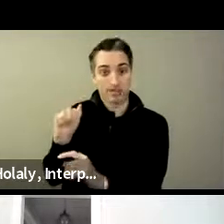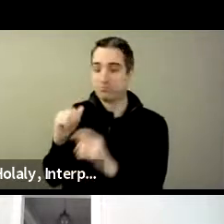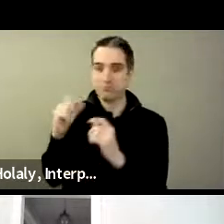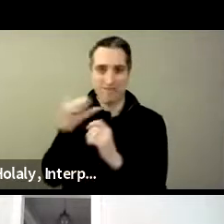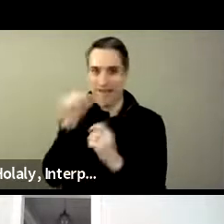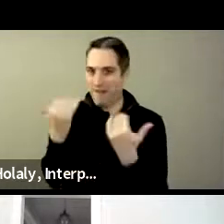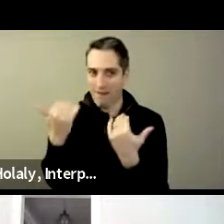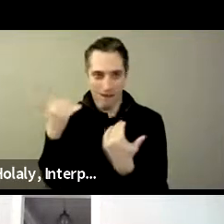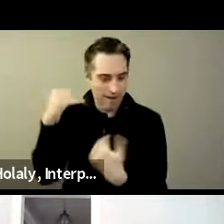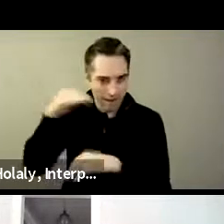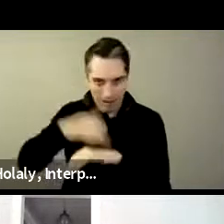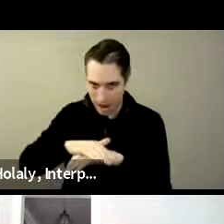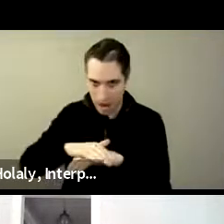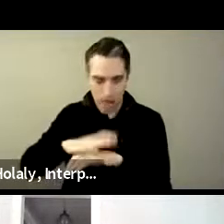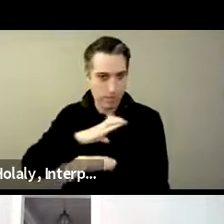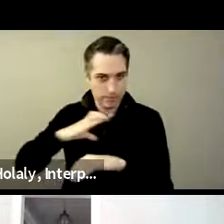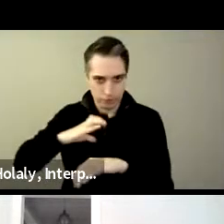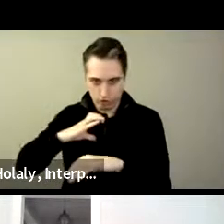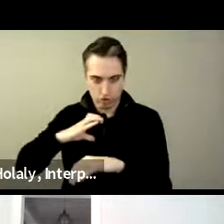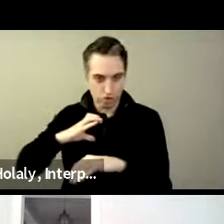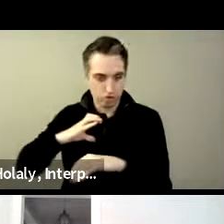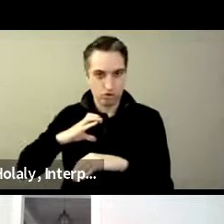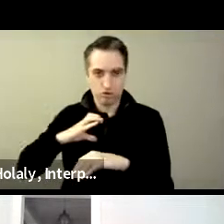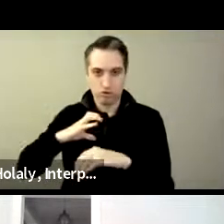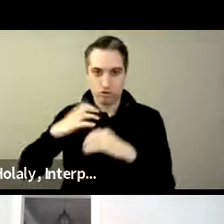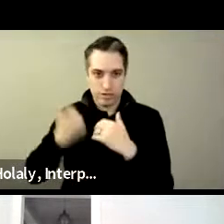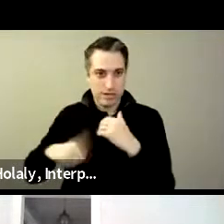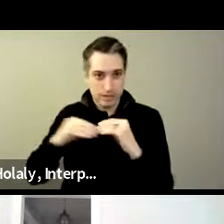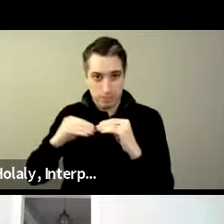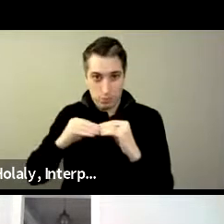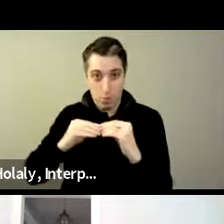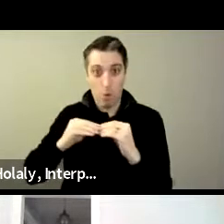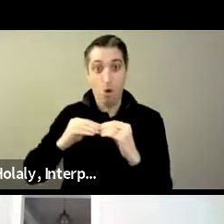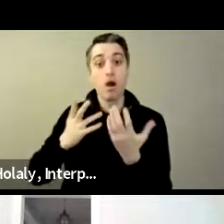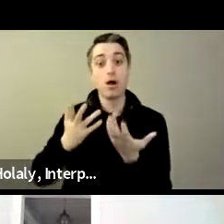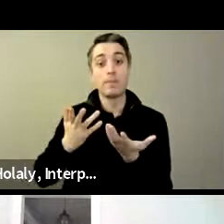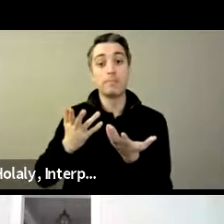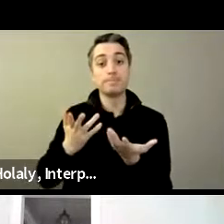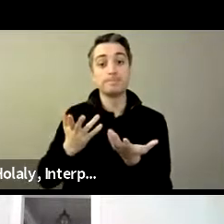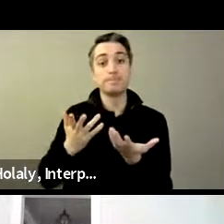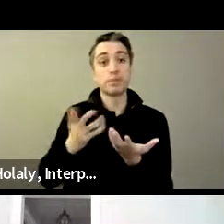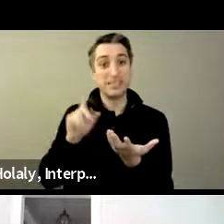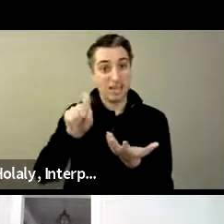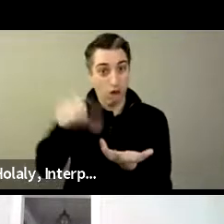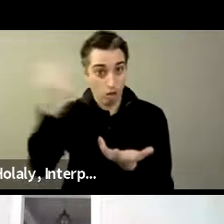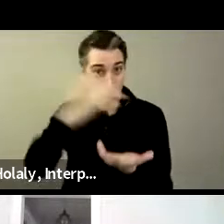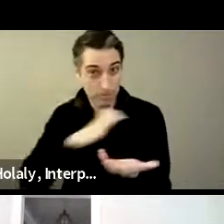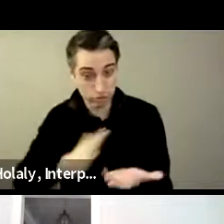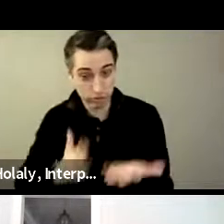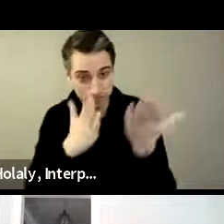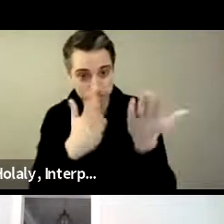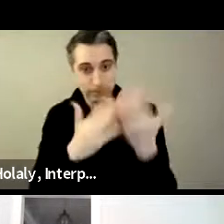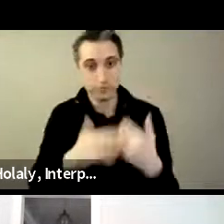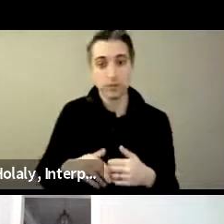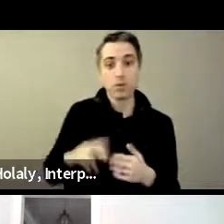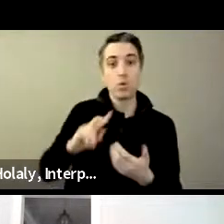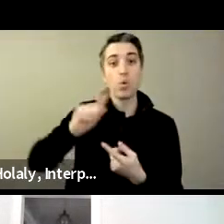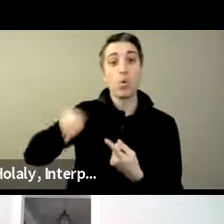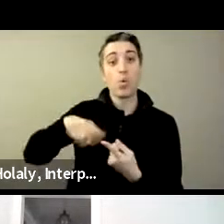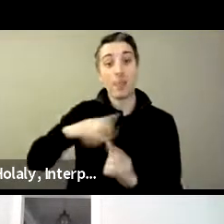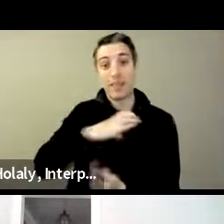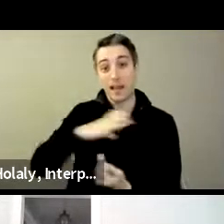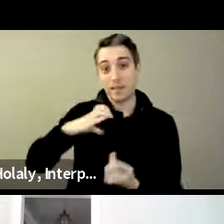we need to have another commissioner make that motion, or does it just remain? You will. The motion comes off the table when the